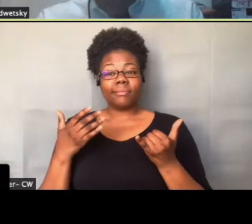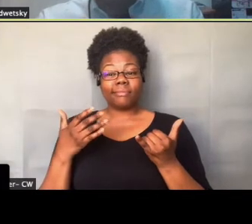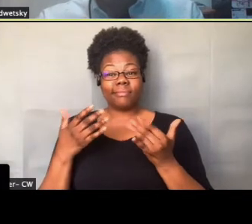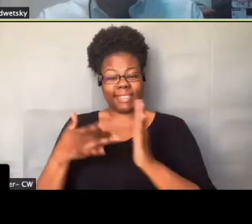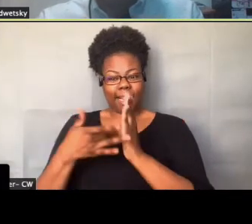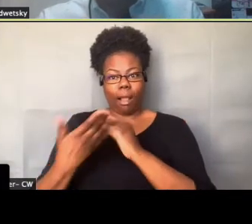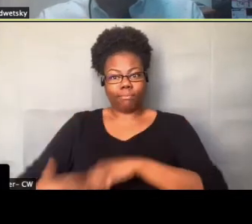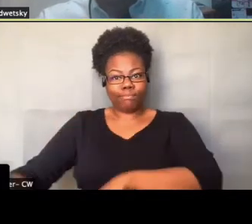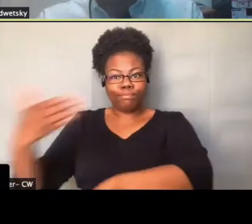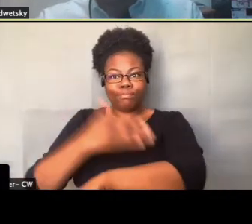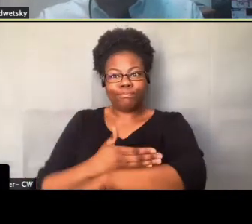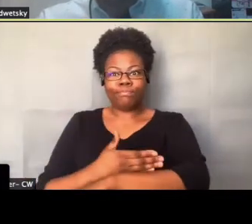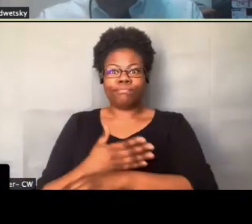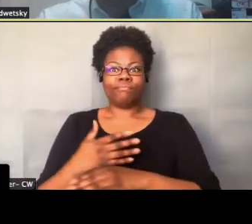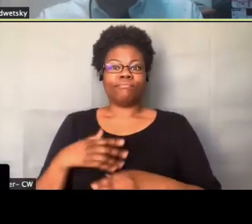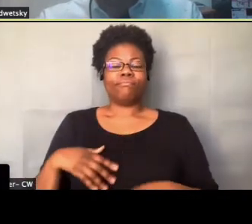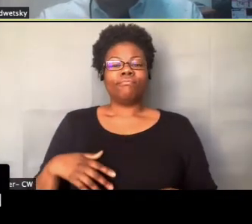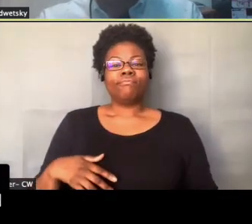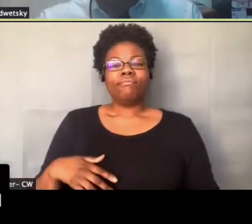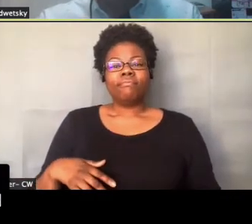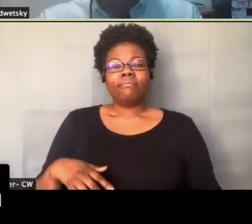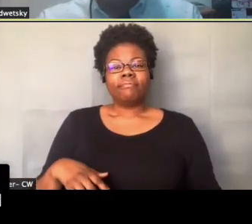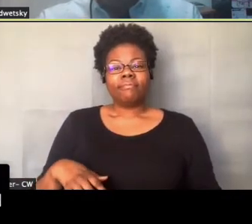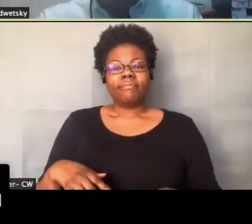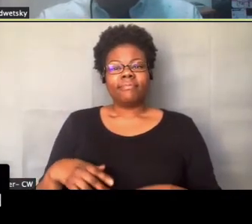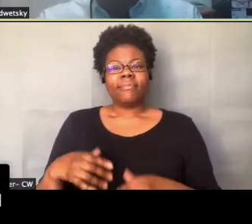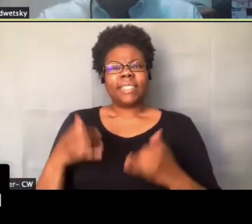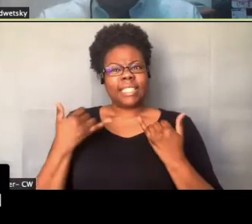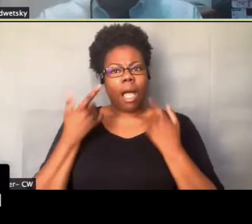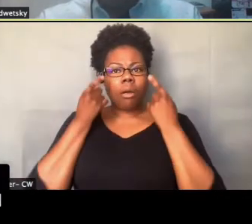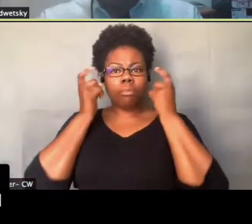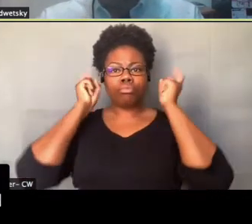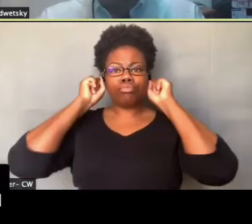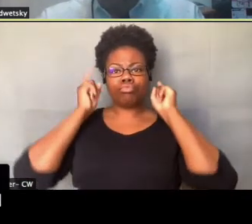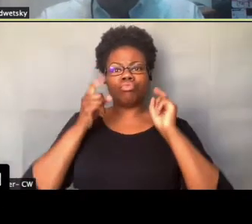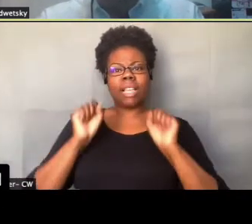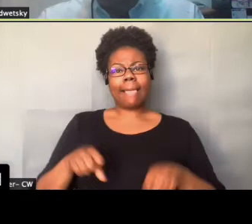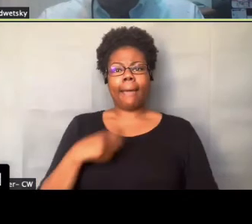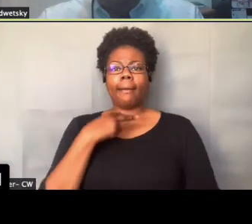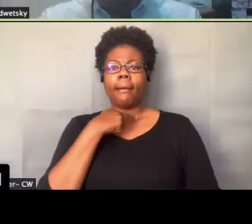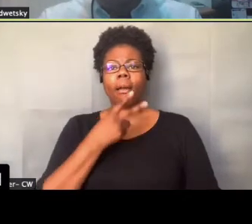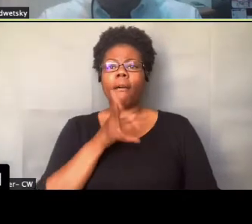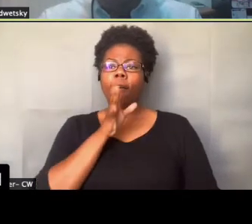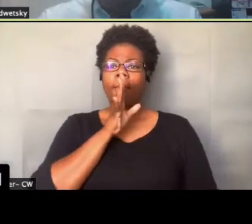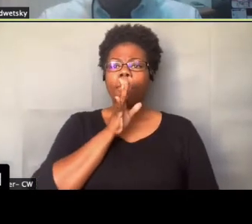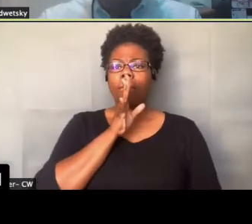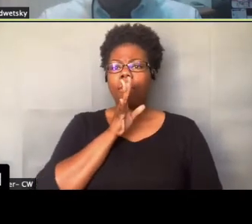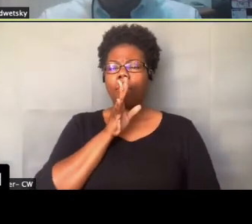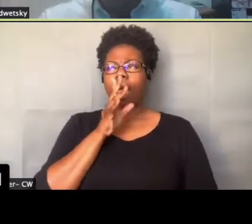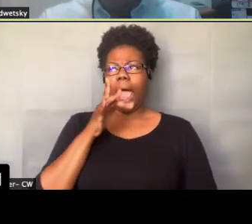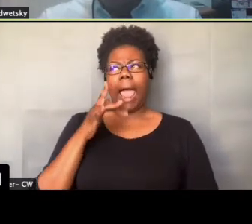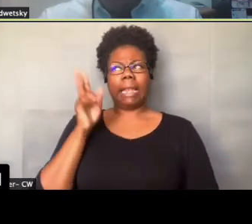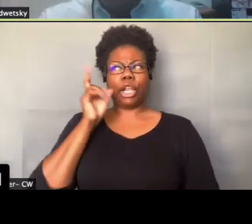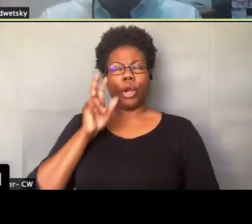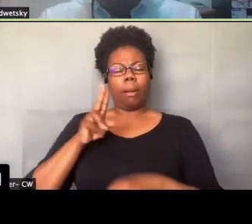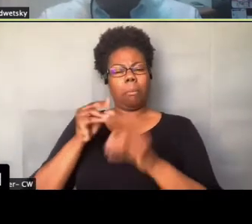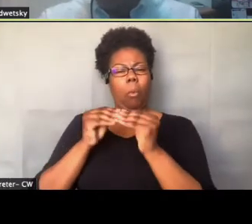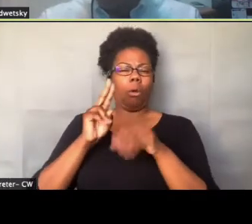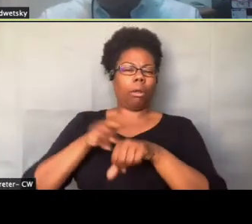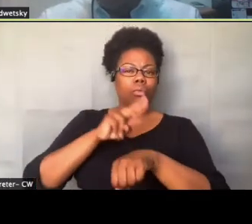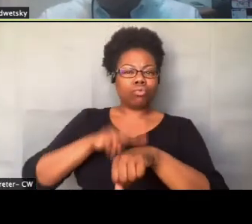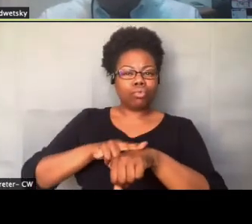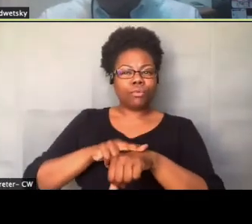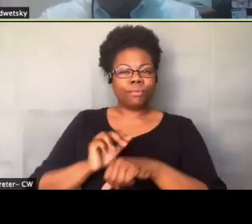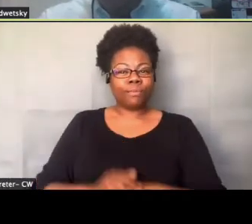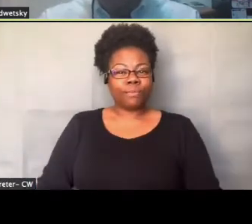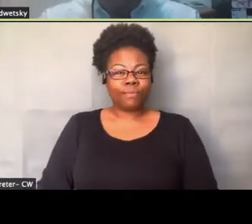And so they could hear their voice naturally. So feedback management was a wonderful tool that was introduced. And it's allowed